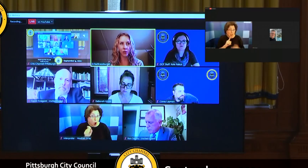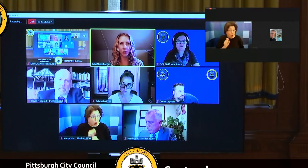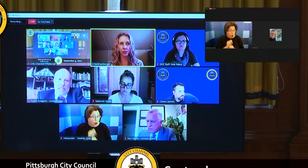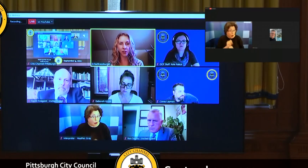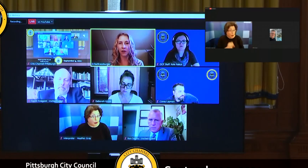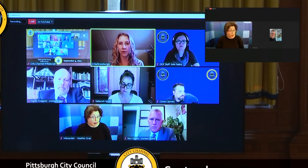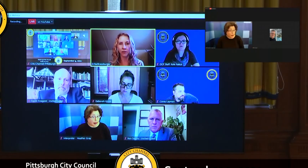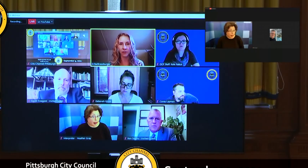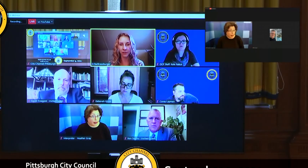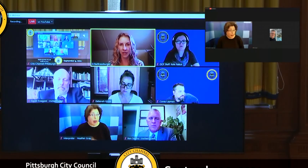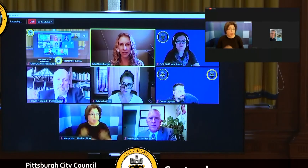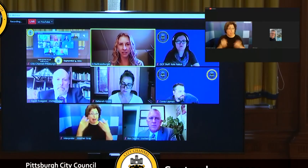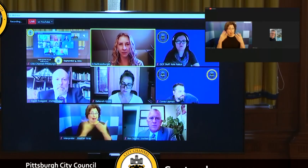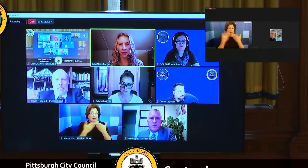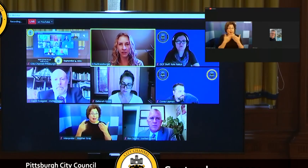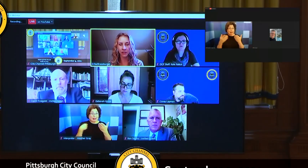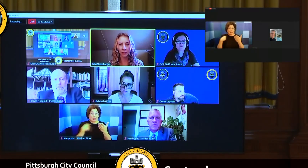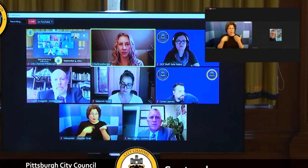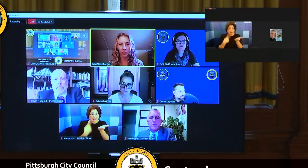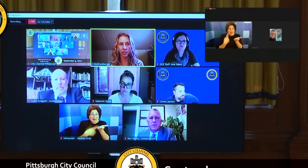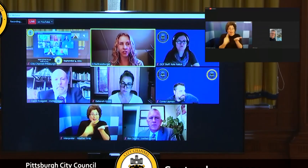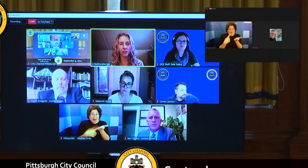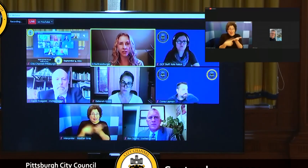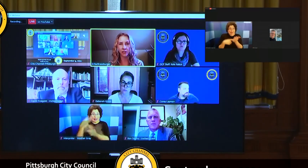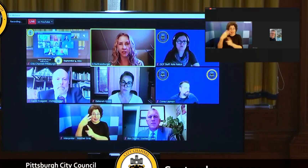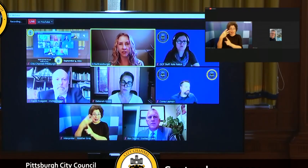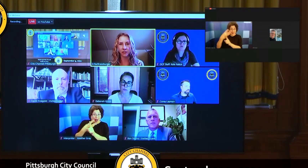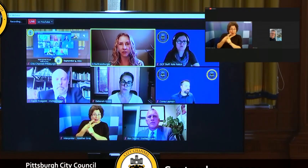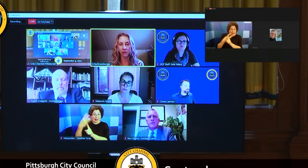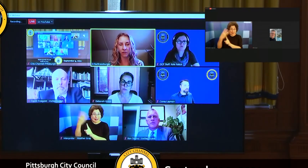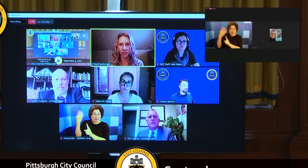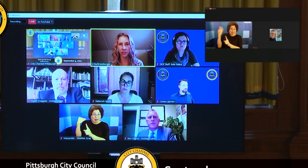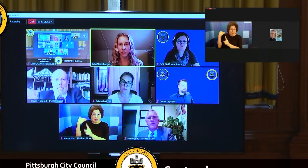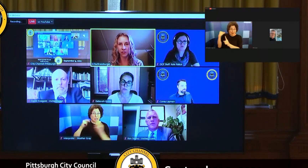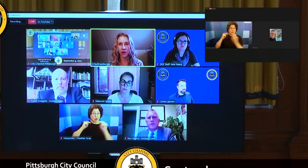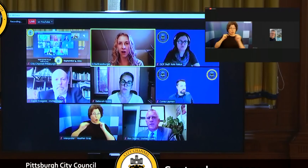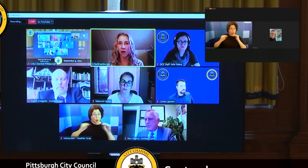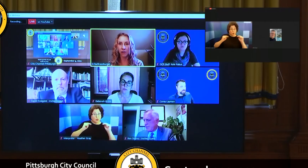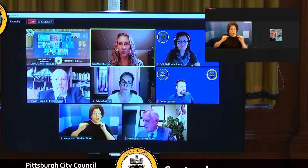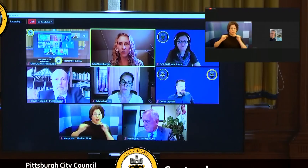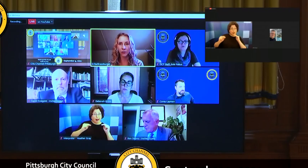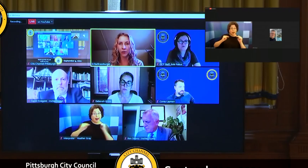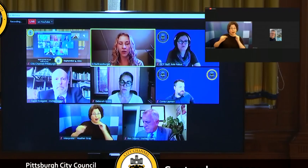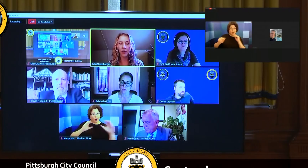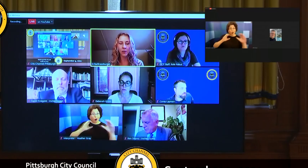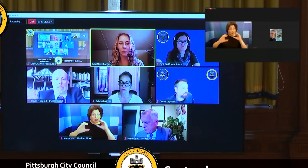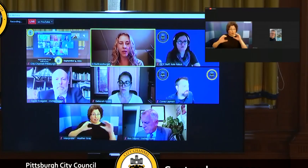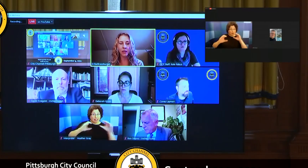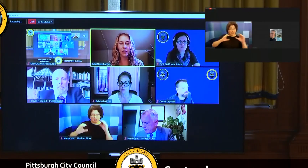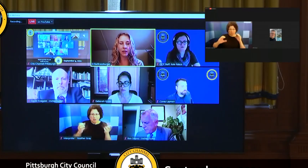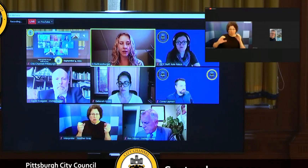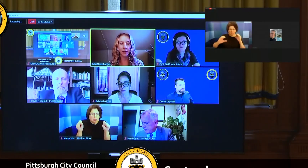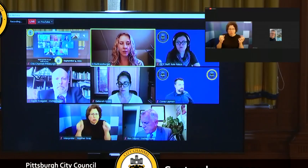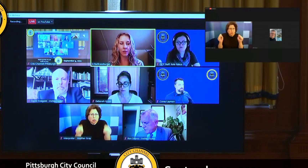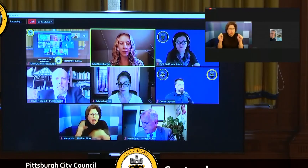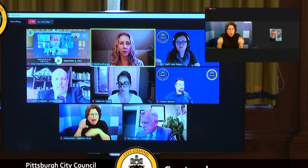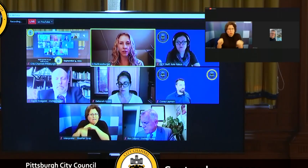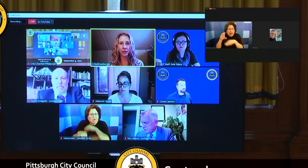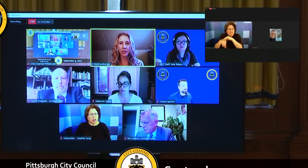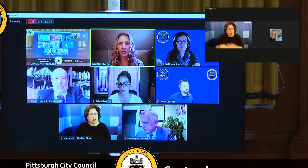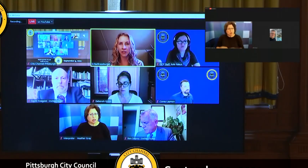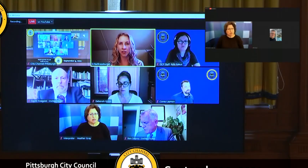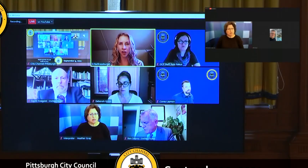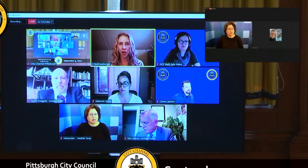were able to cover in these last 6 months in negotiations and conversations are enforceable, but many